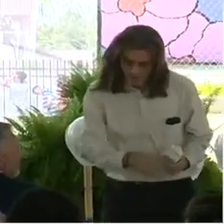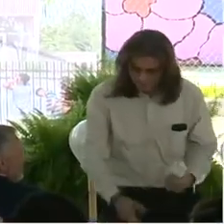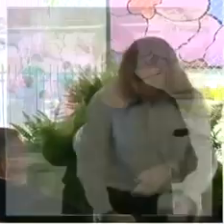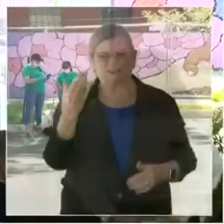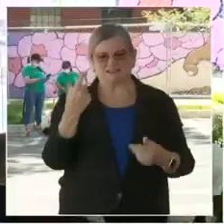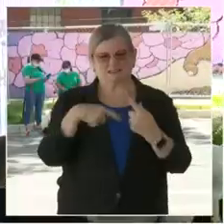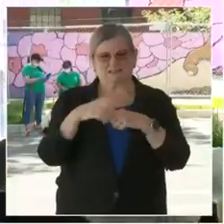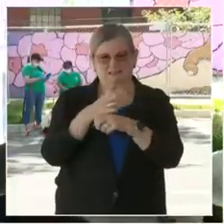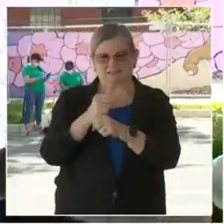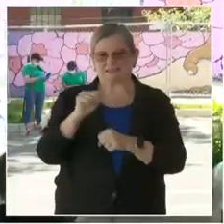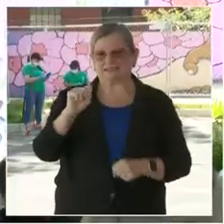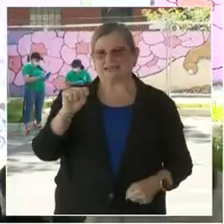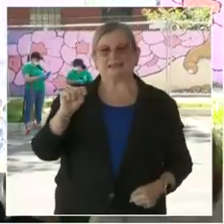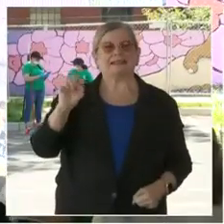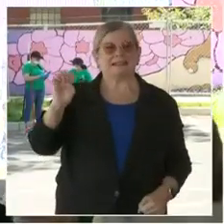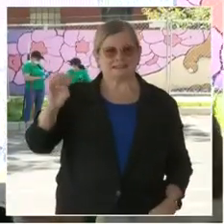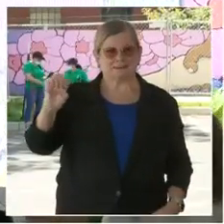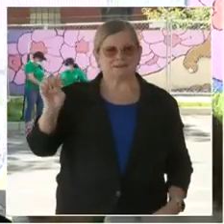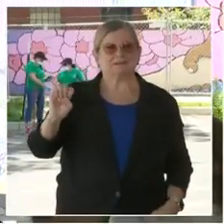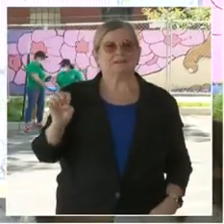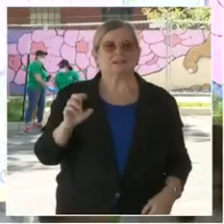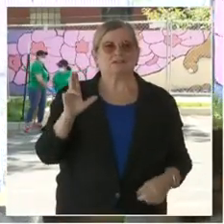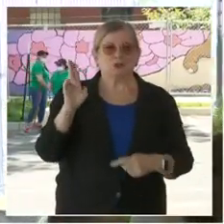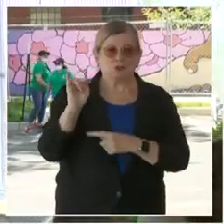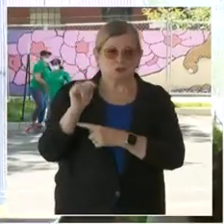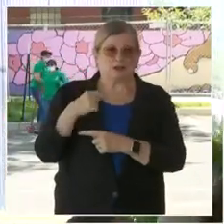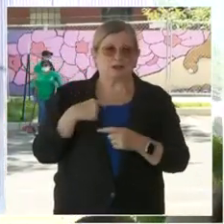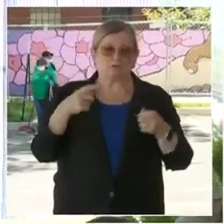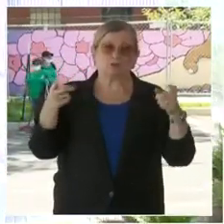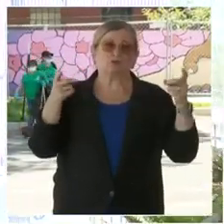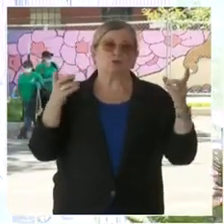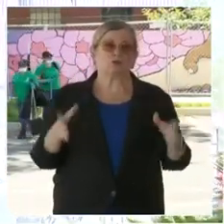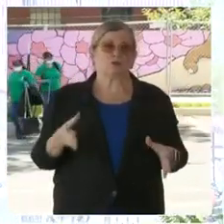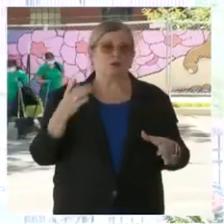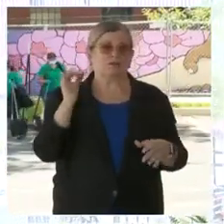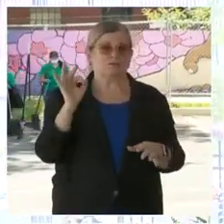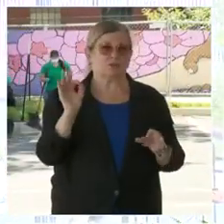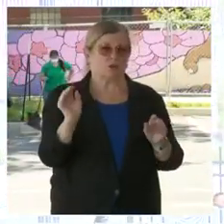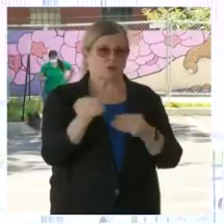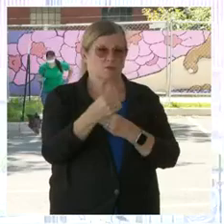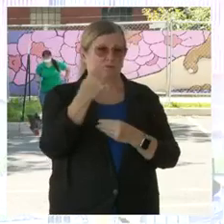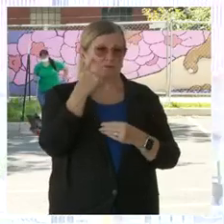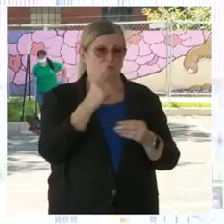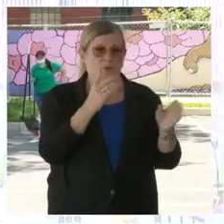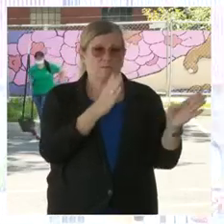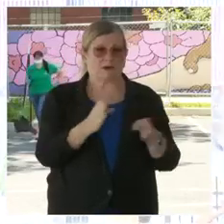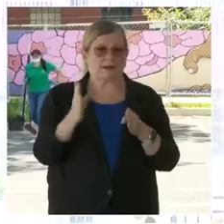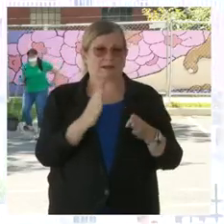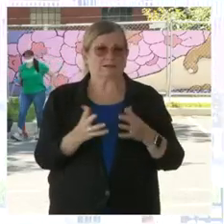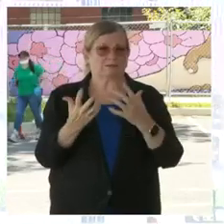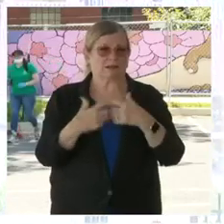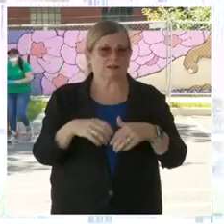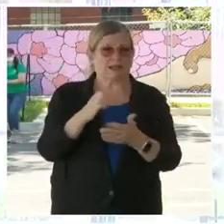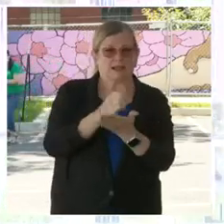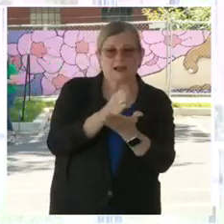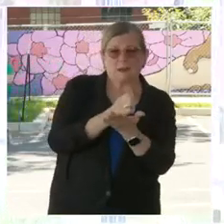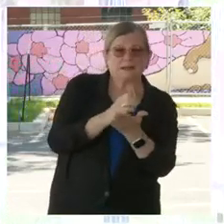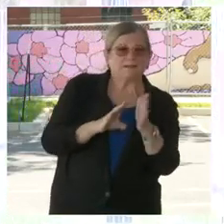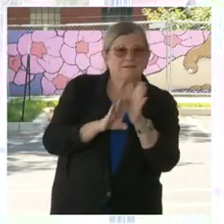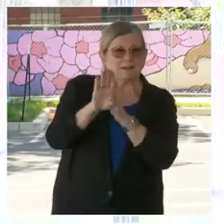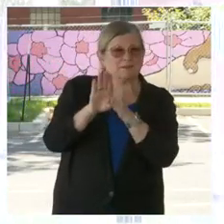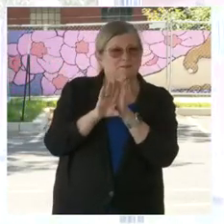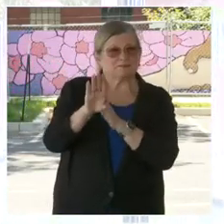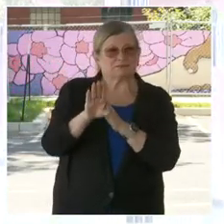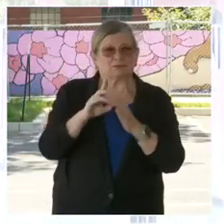Elizabeth East Redevelopment within the Office of the Deputy Mayor for Planning and Economic Development. Today we are thrilled